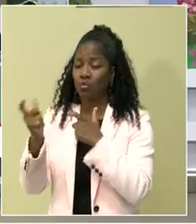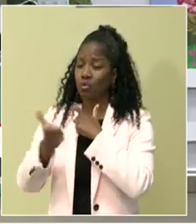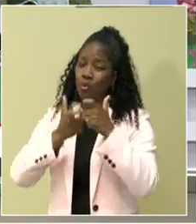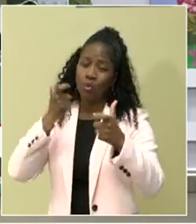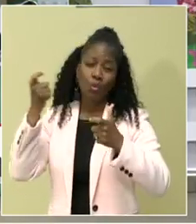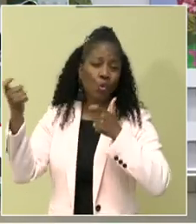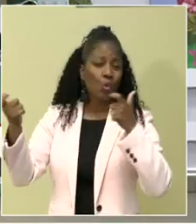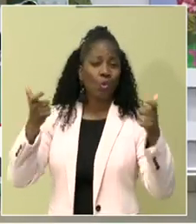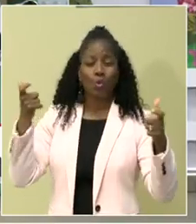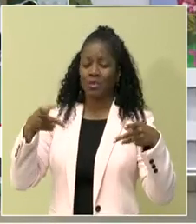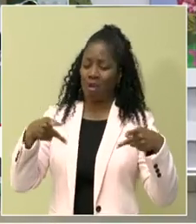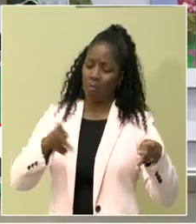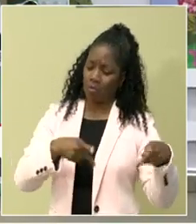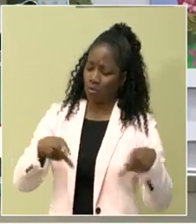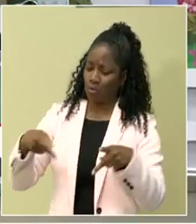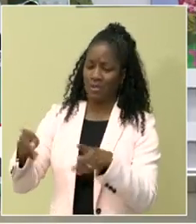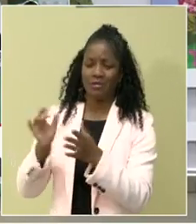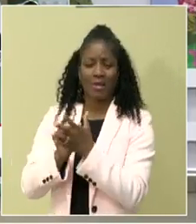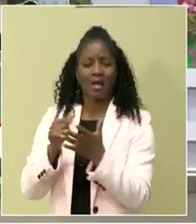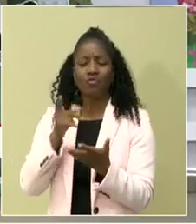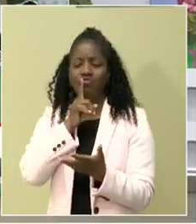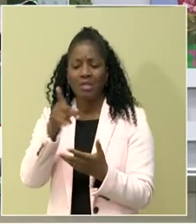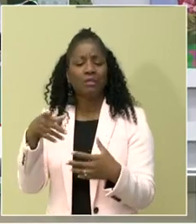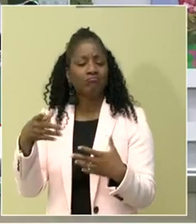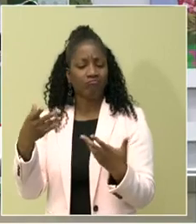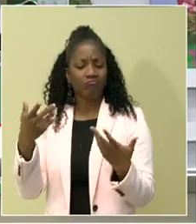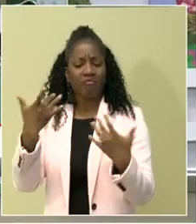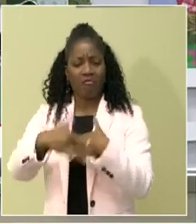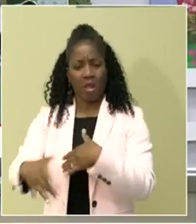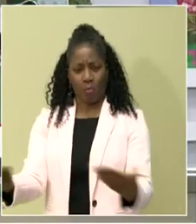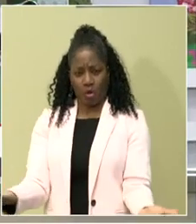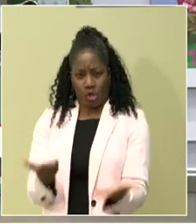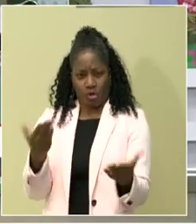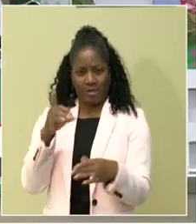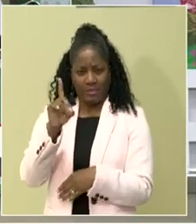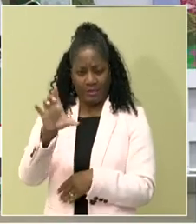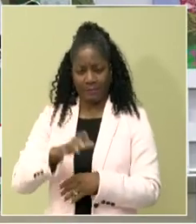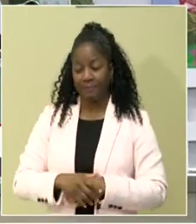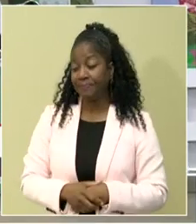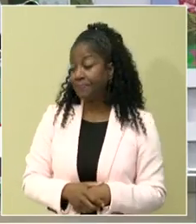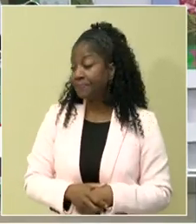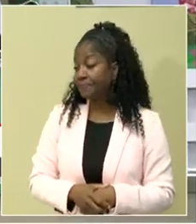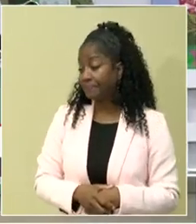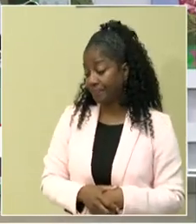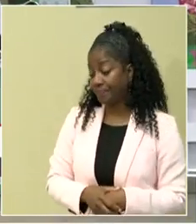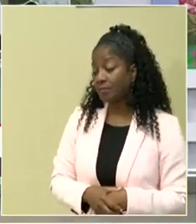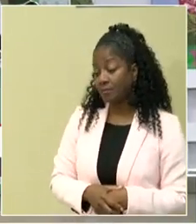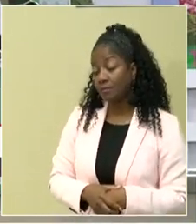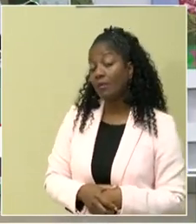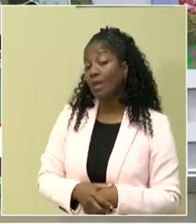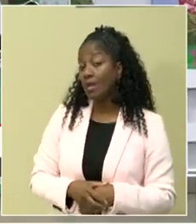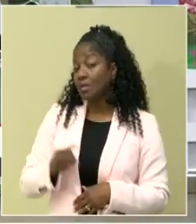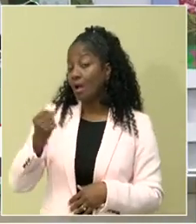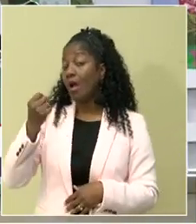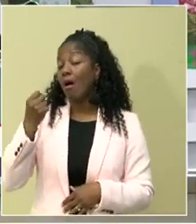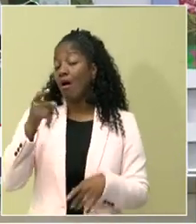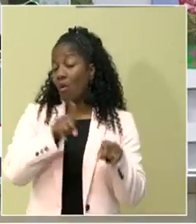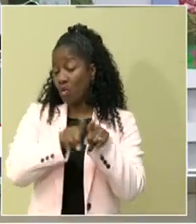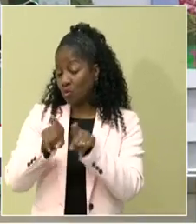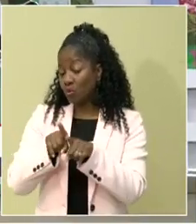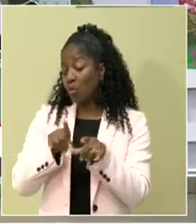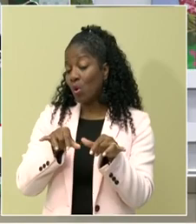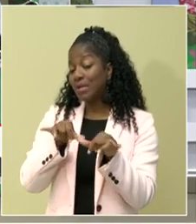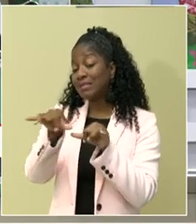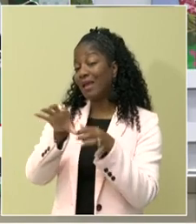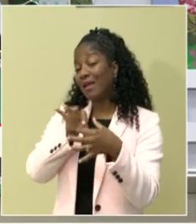huge opportunities that are available in this city. One thing that we know is staying connected and getting to the places that